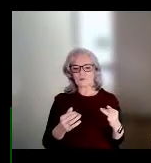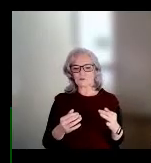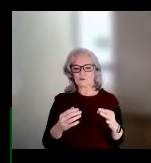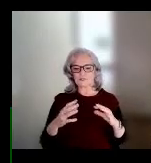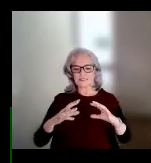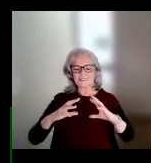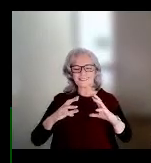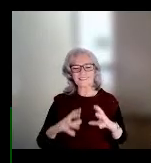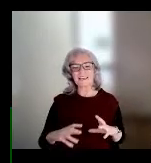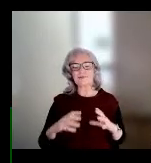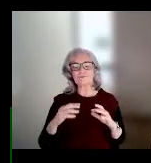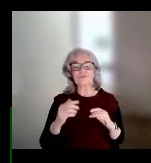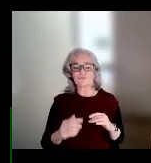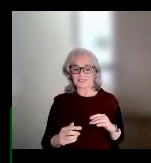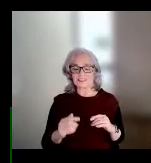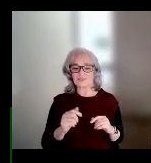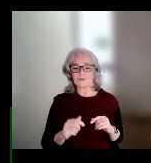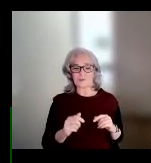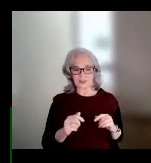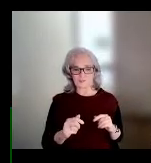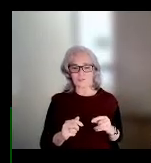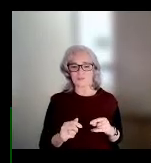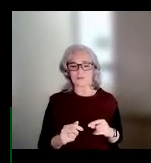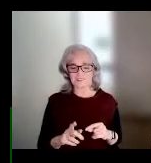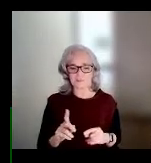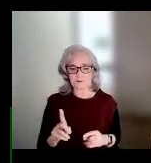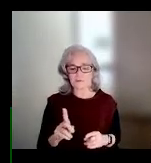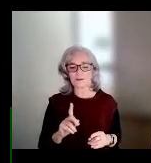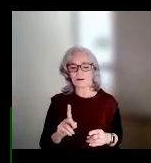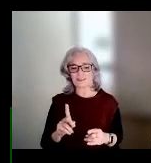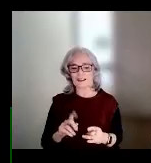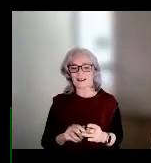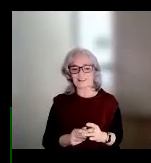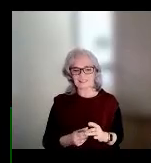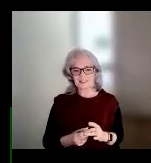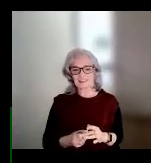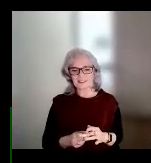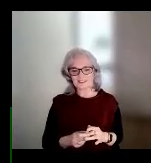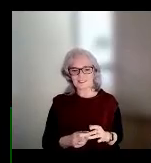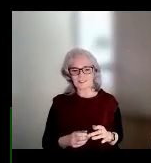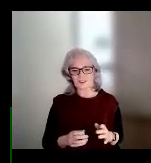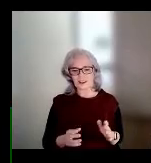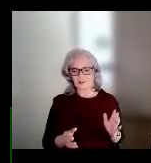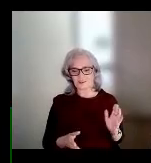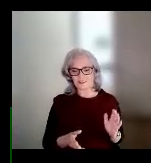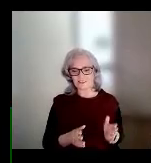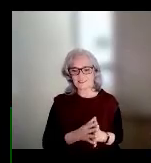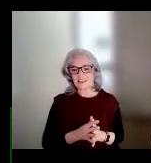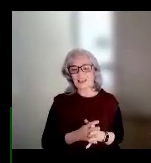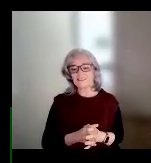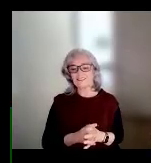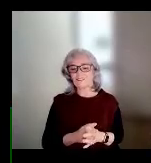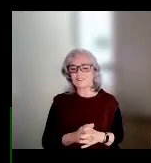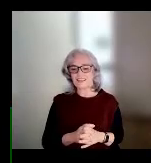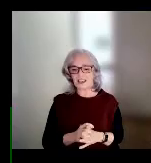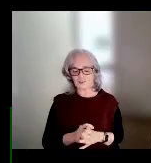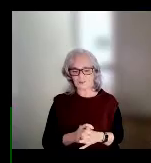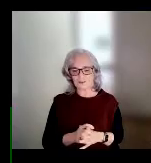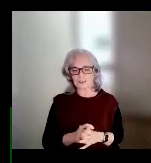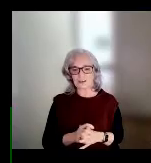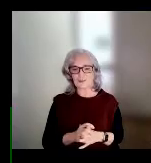sustainable workforce and sustainable funding for that workforce. It's probably one of the harder nuts to crack on this, and that